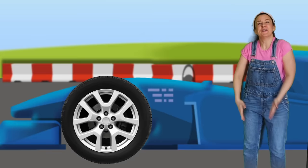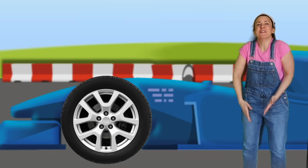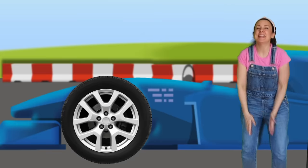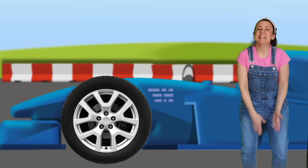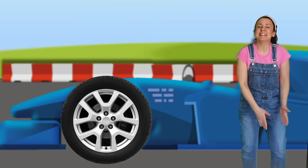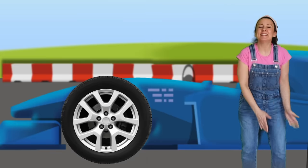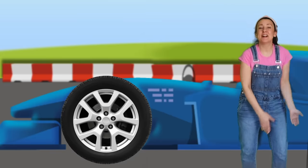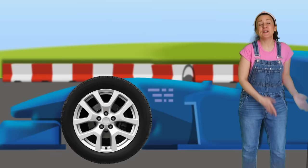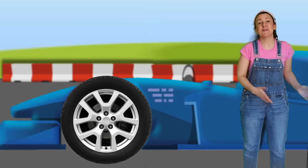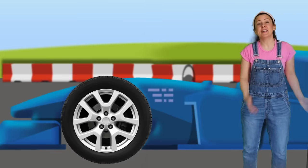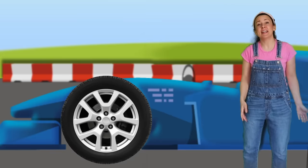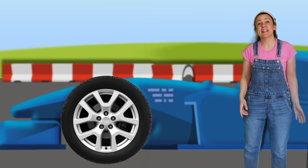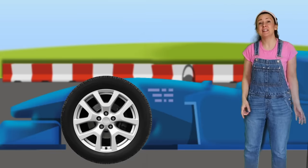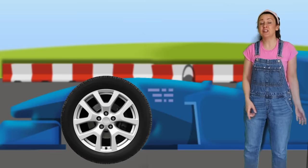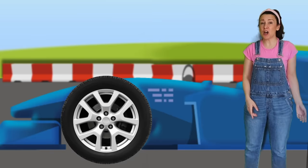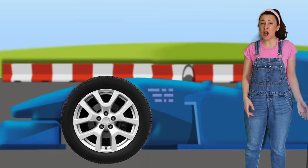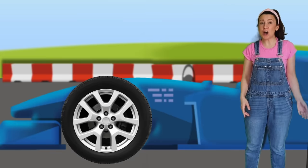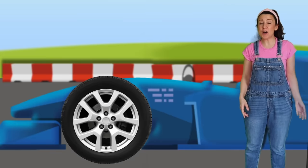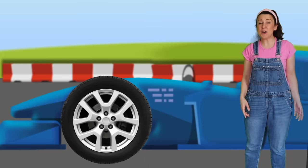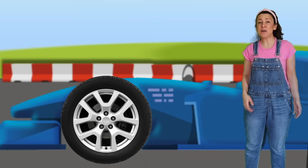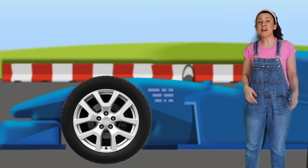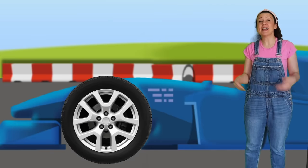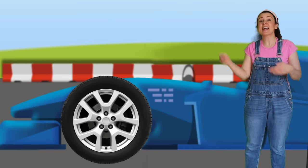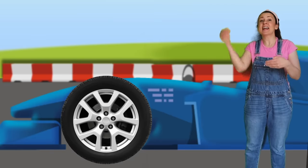Go in, go in, go!